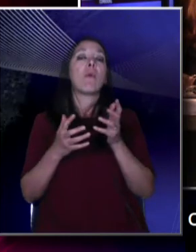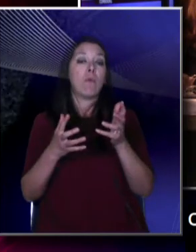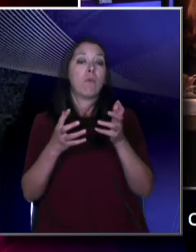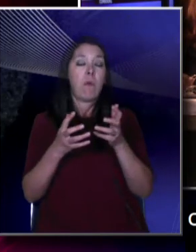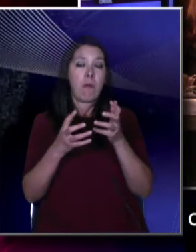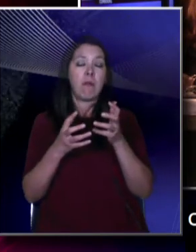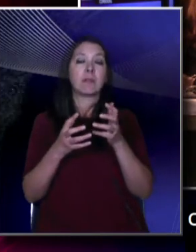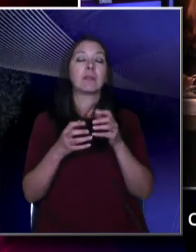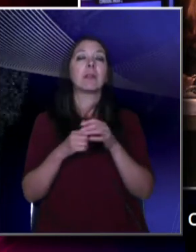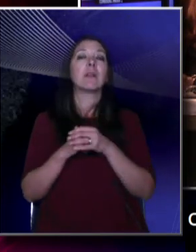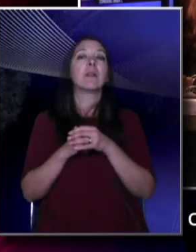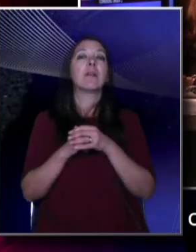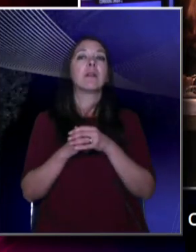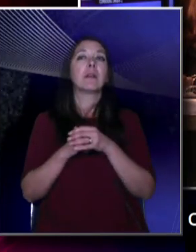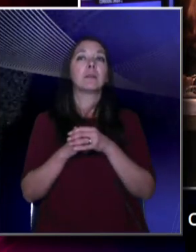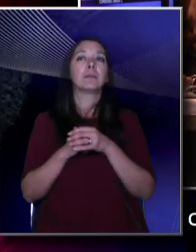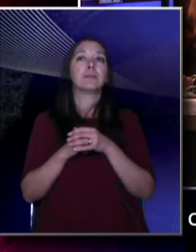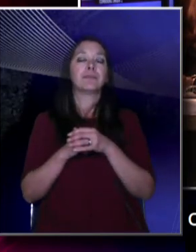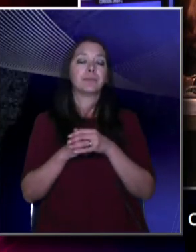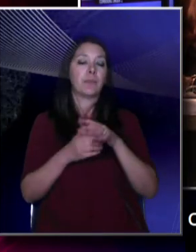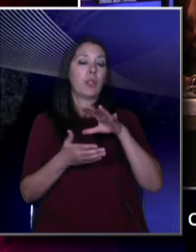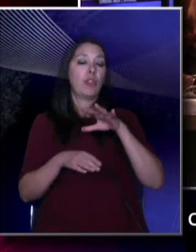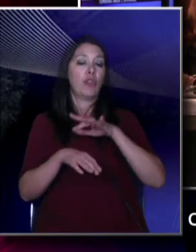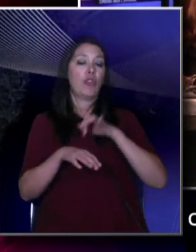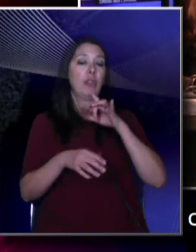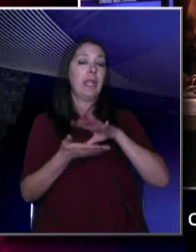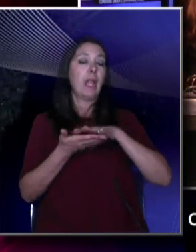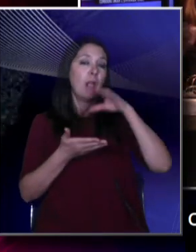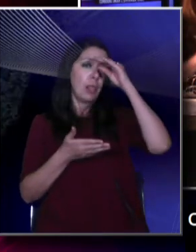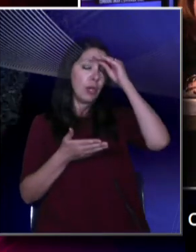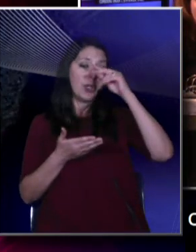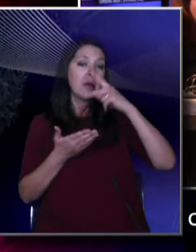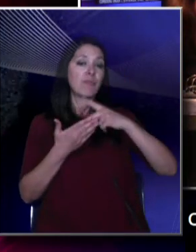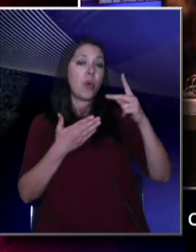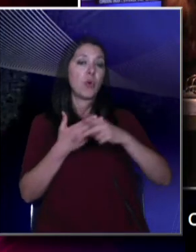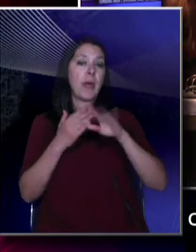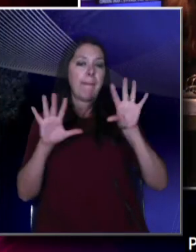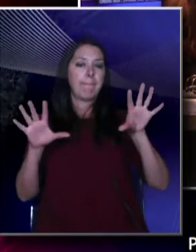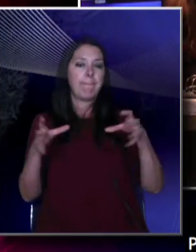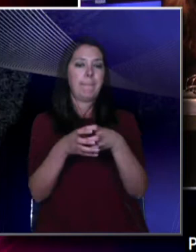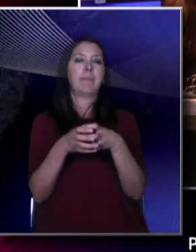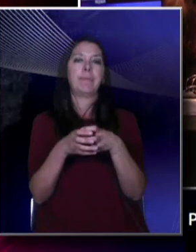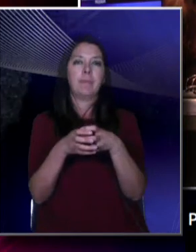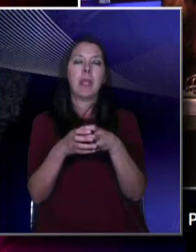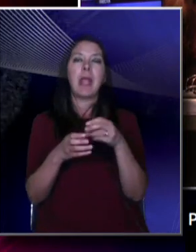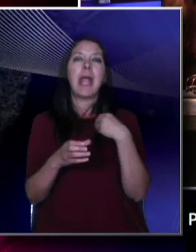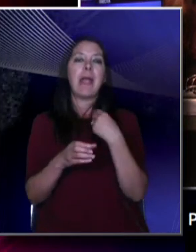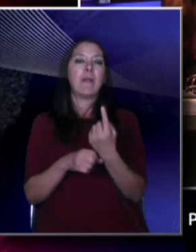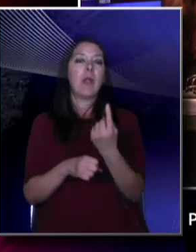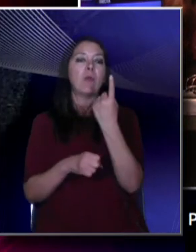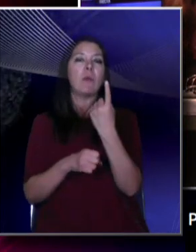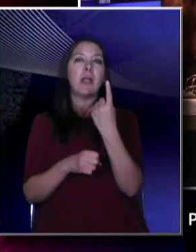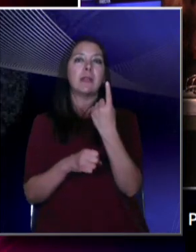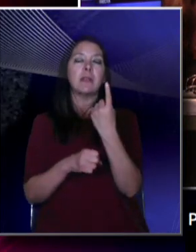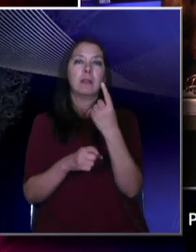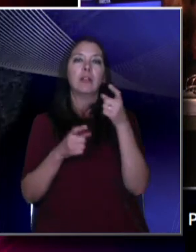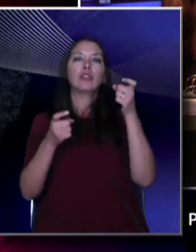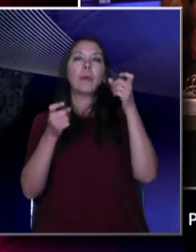one statewide early learning program director both